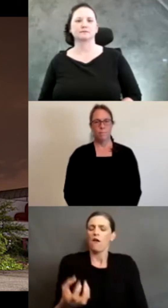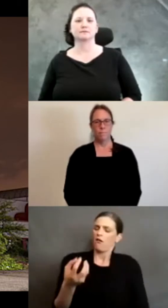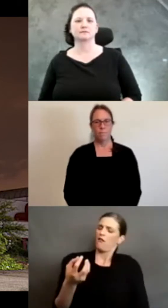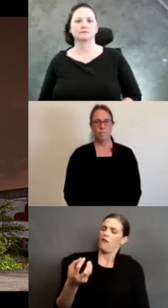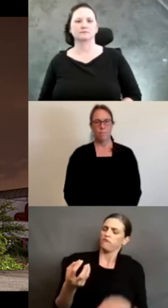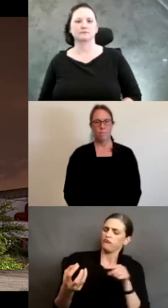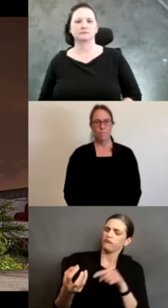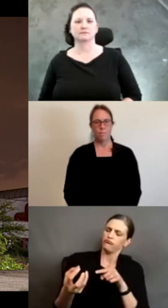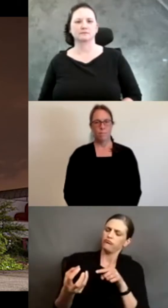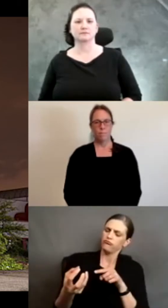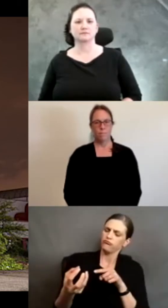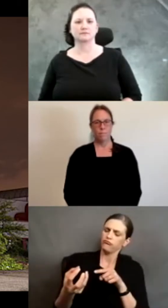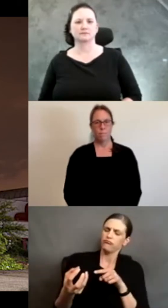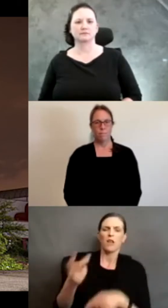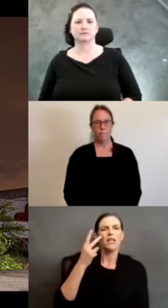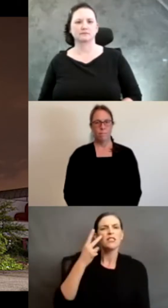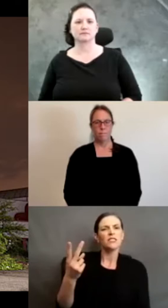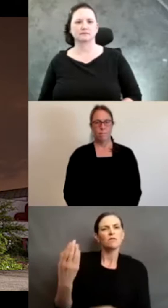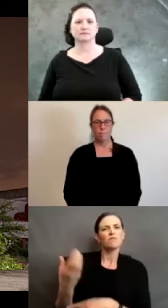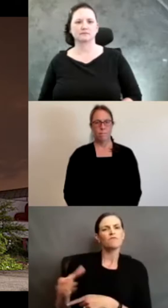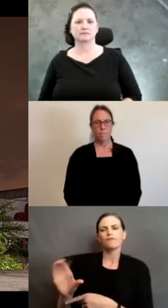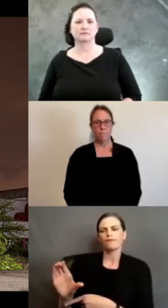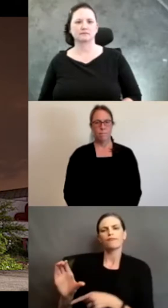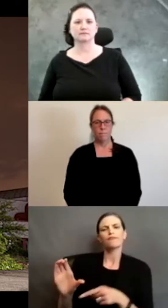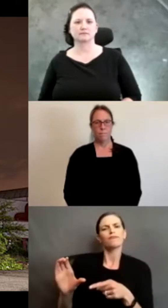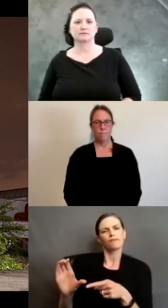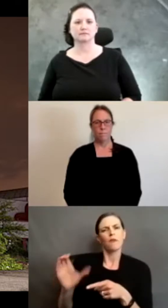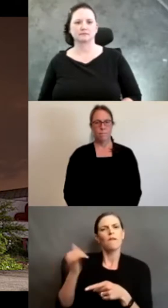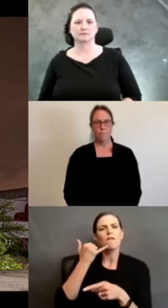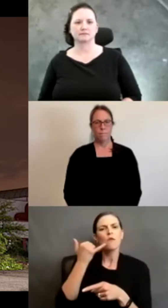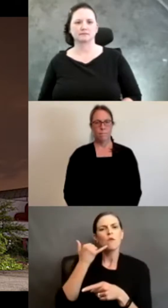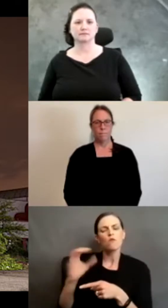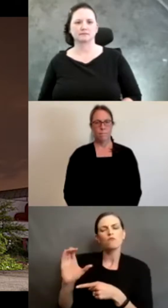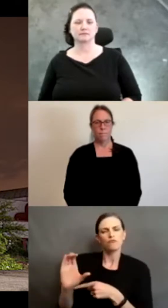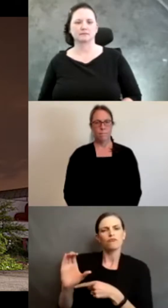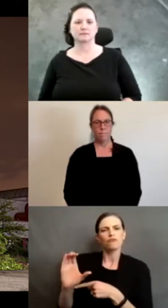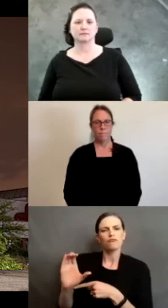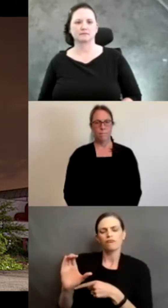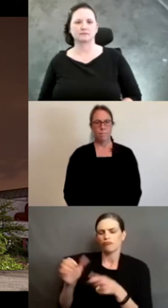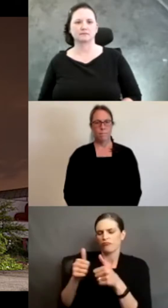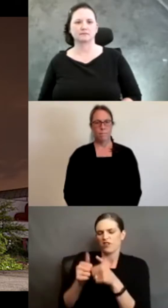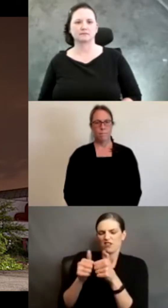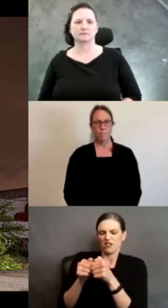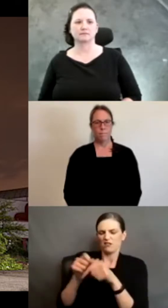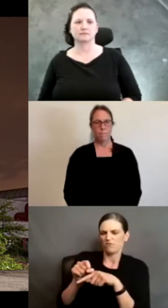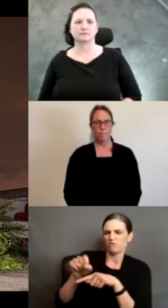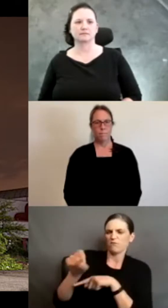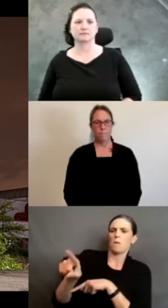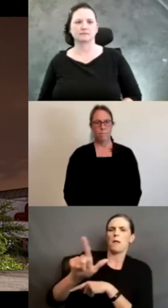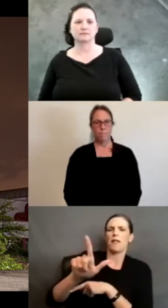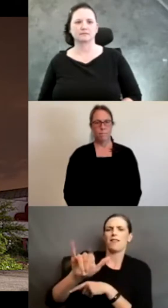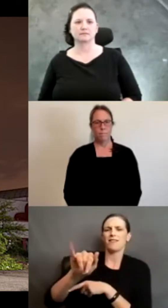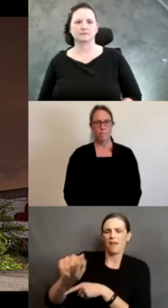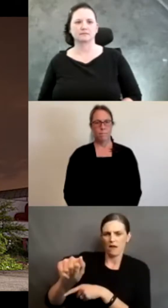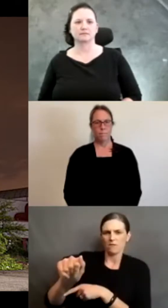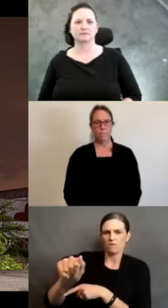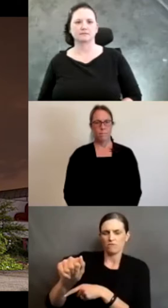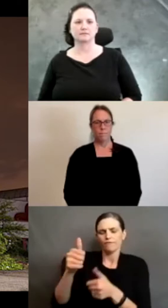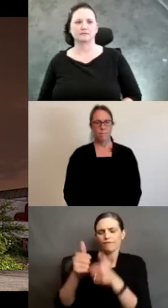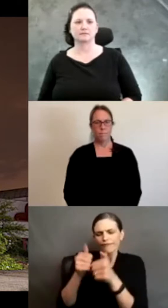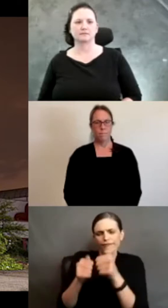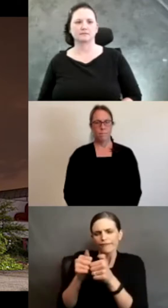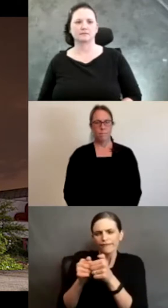We see the screen of the phone. He sends a text to Leah. He types, "Where you